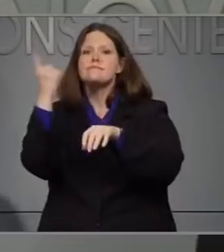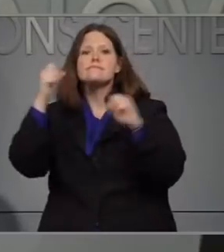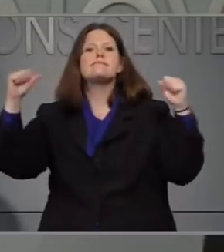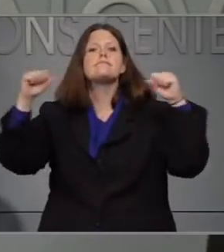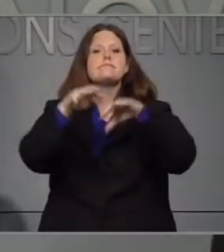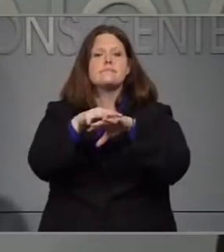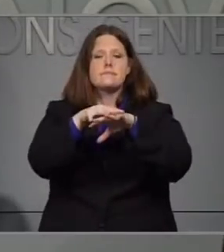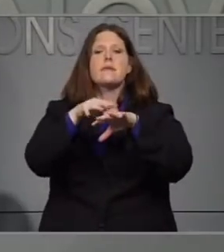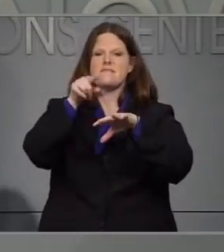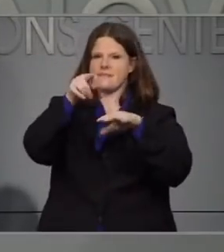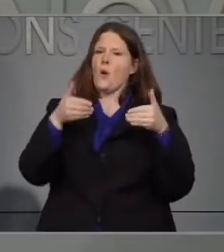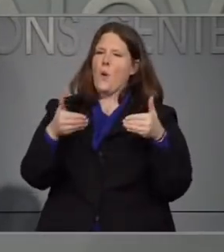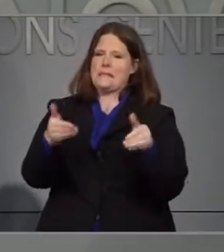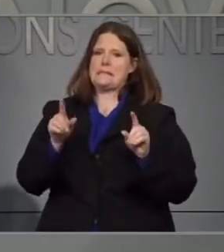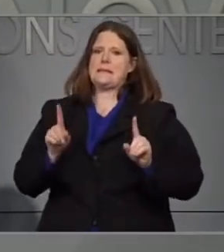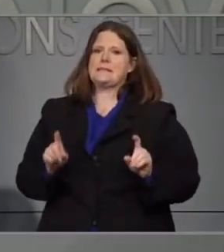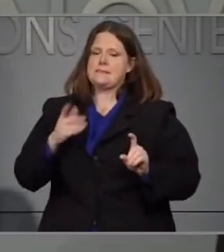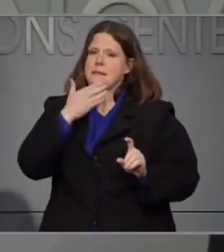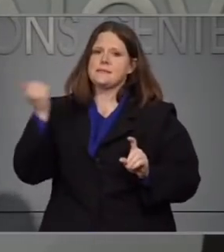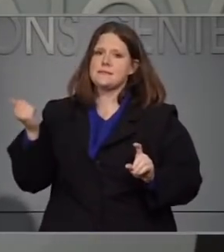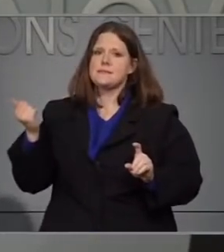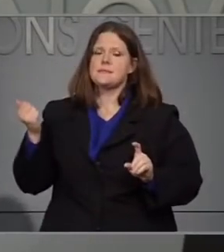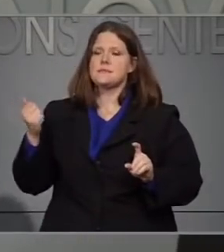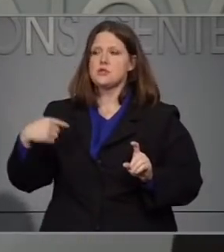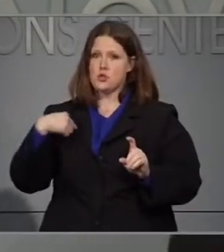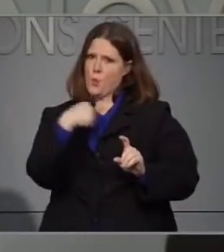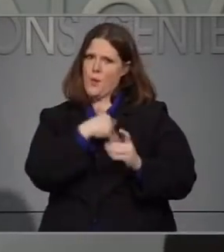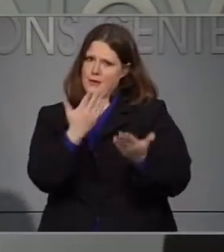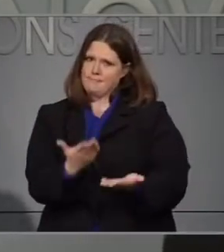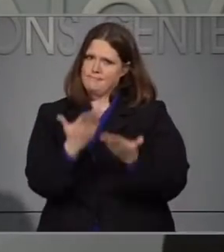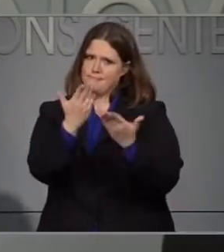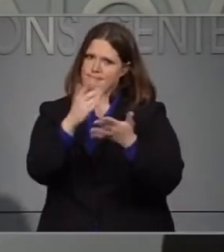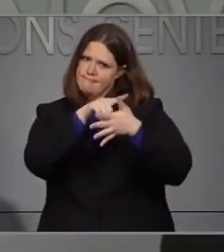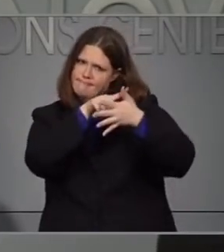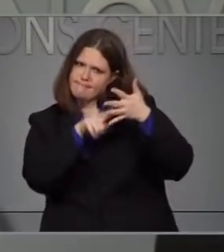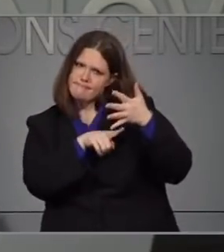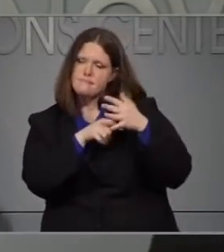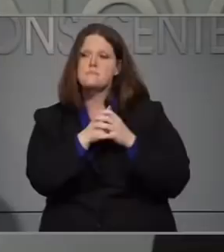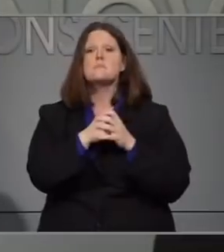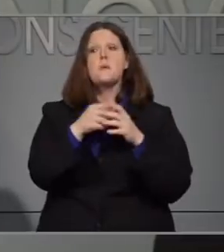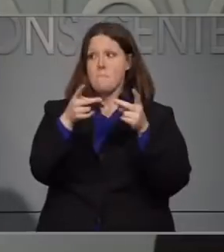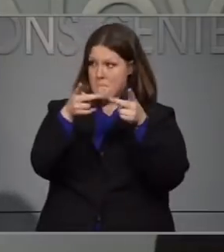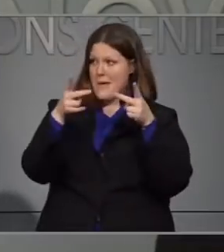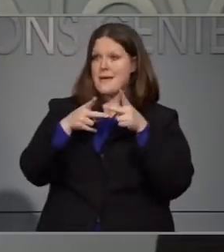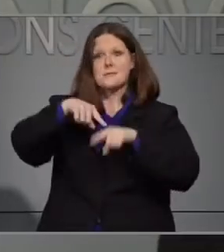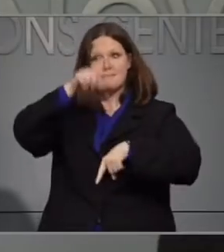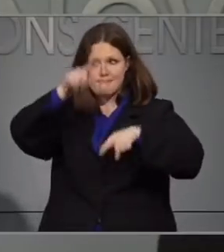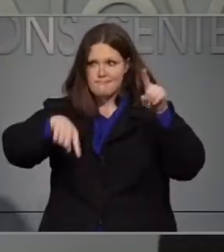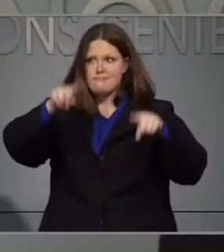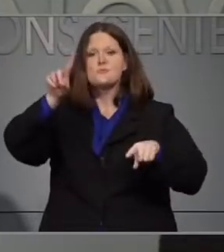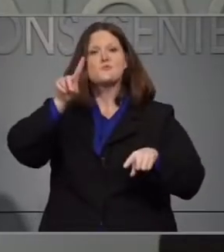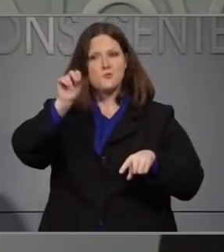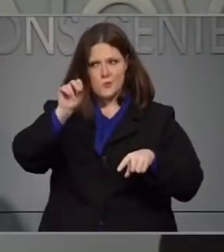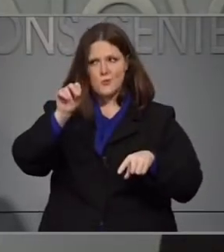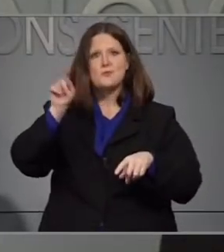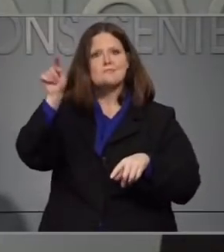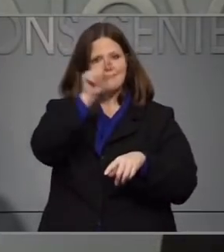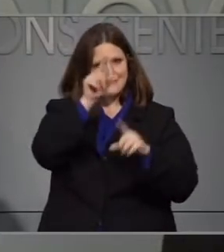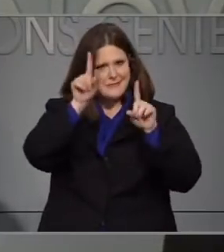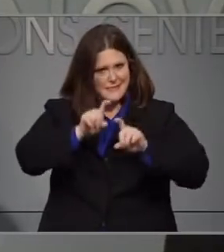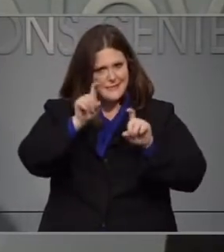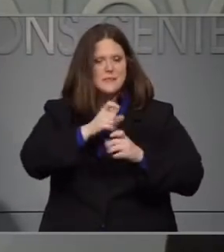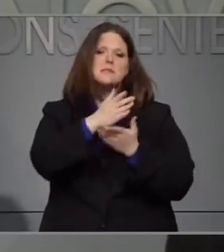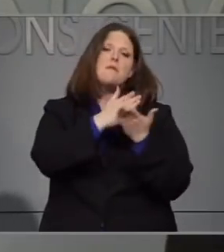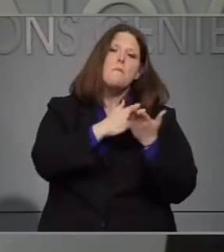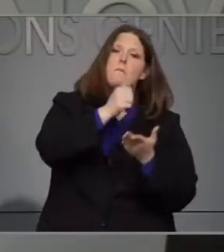we are with our testing guidance. We have heard that there are there are various sites doing testing. A lot of these are private businesses. They may